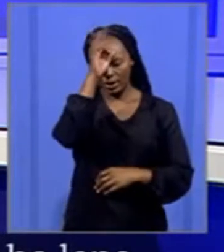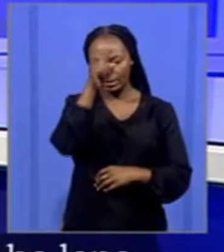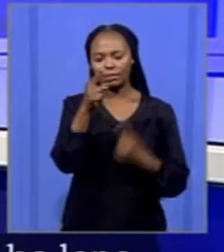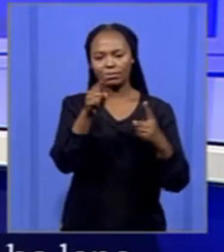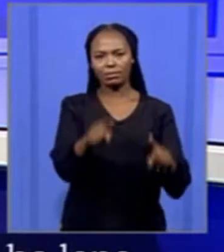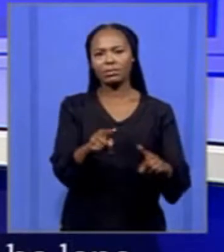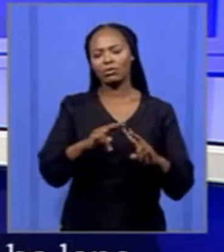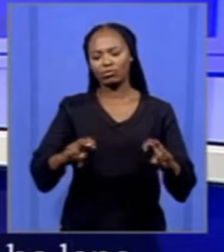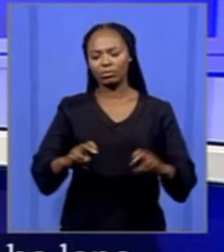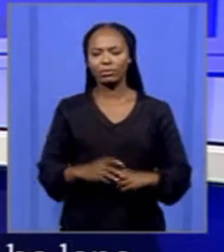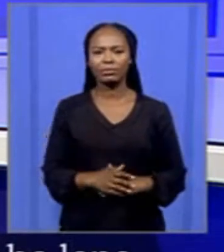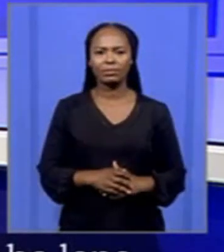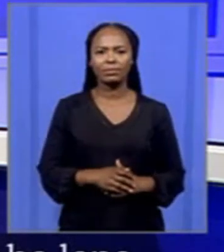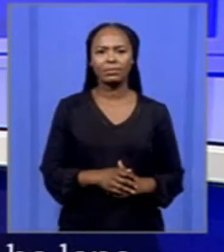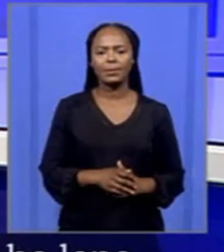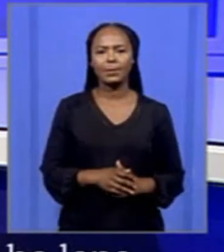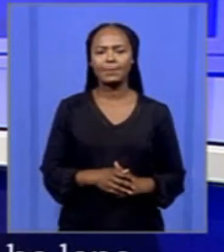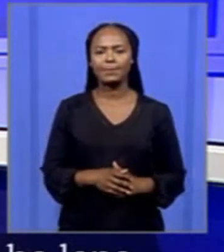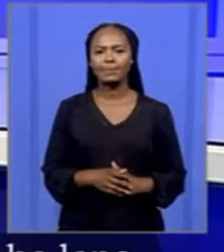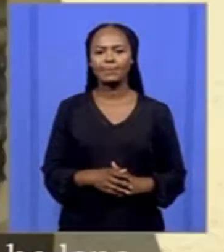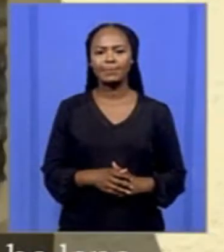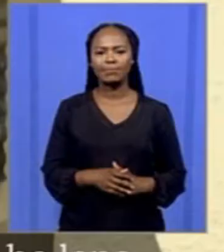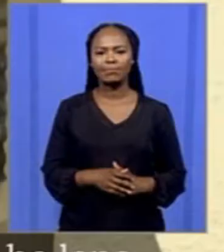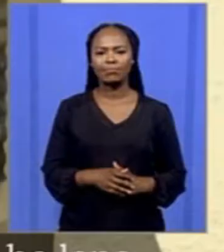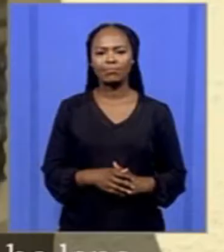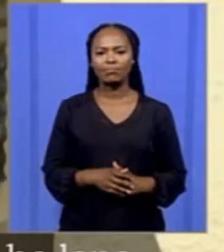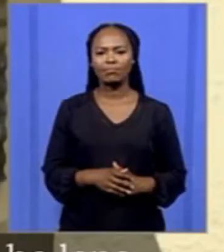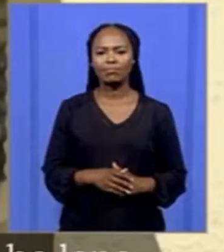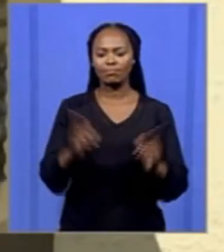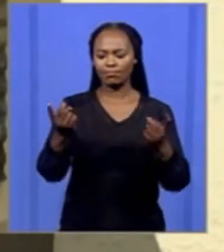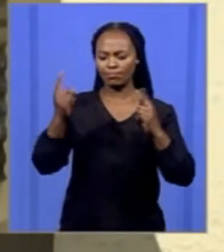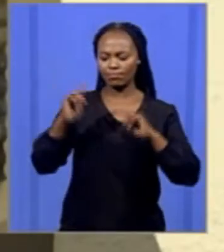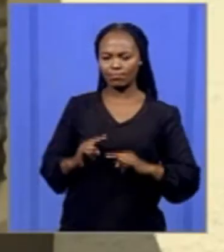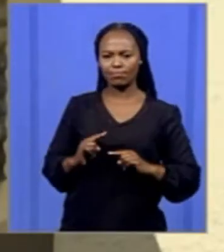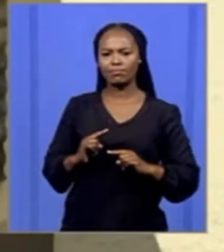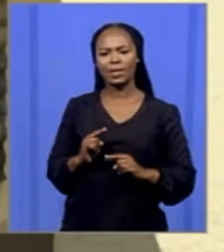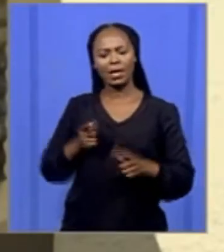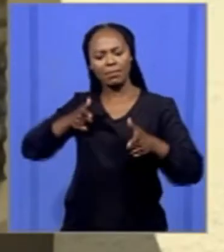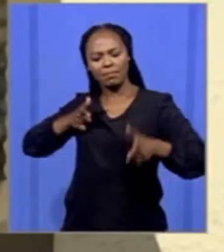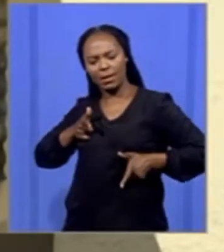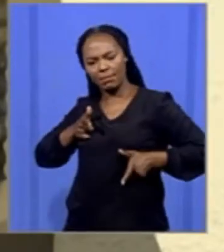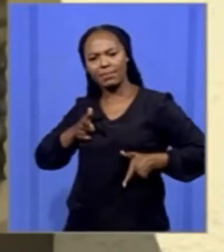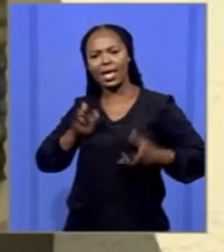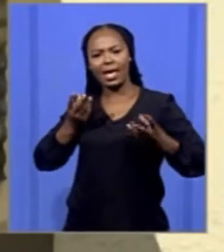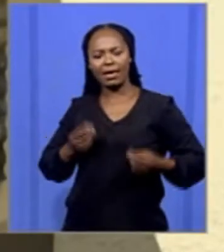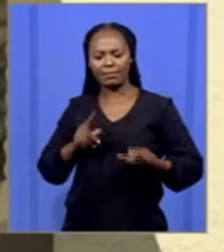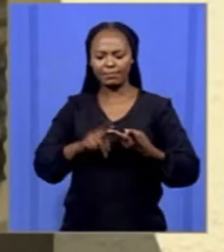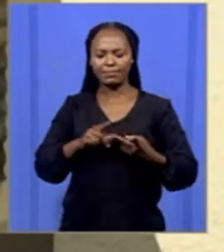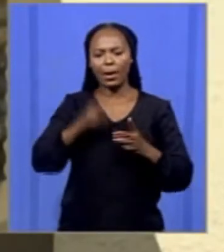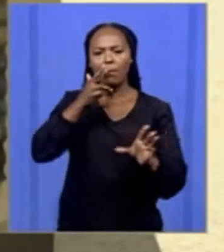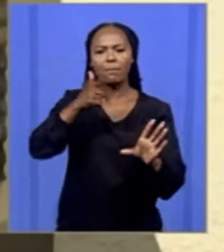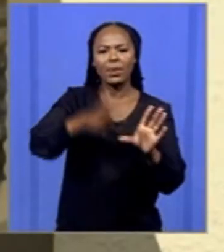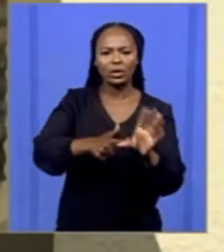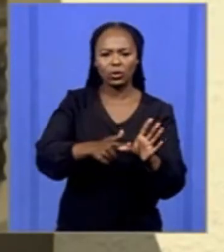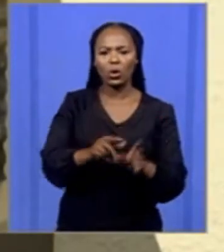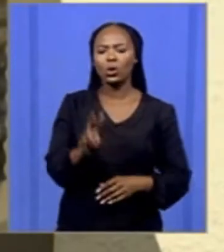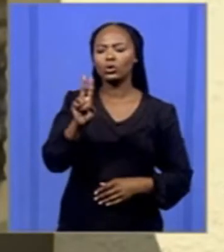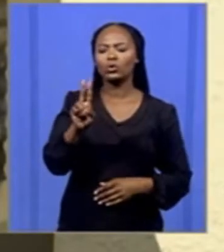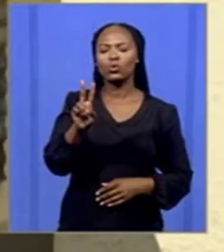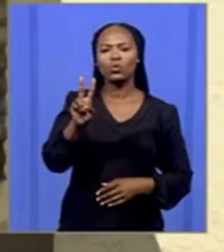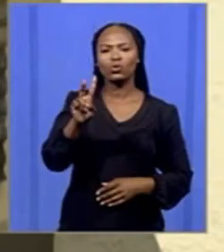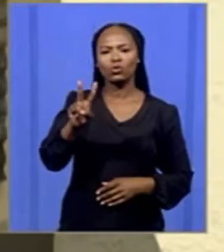dinyakišišo. They just came in with a gun and a petrol, 2-liter petrol. They